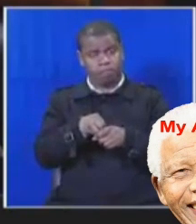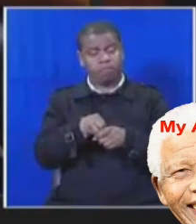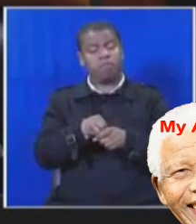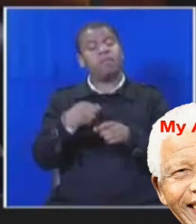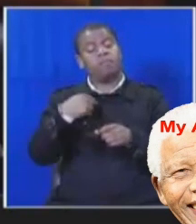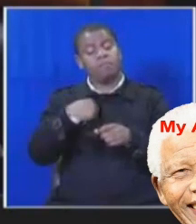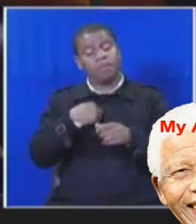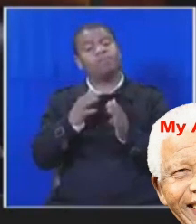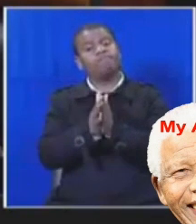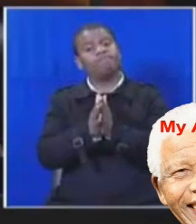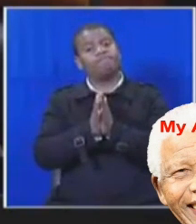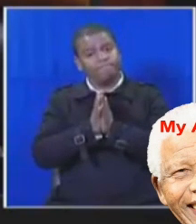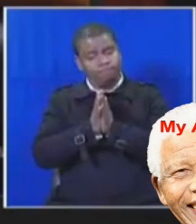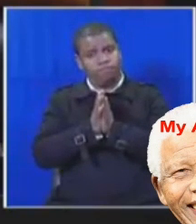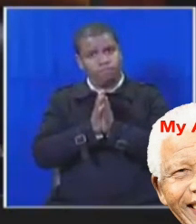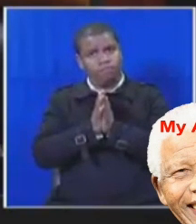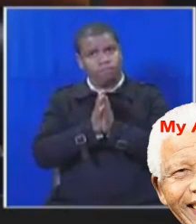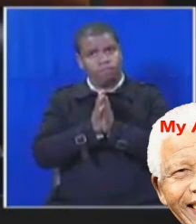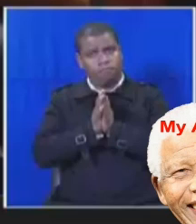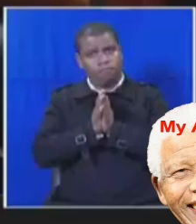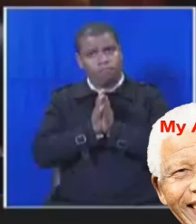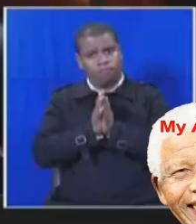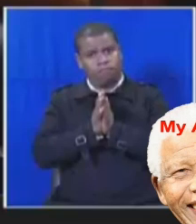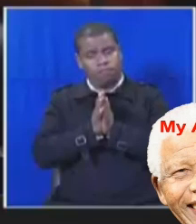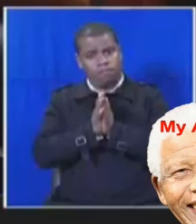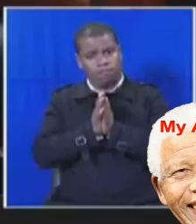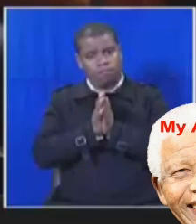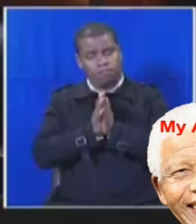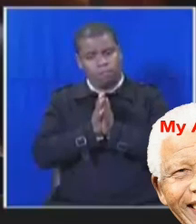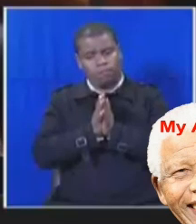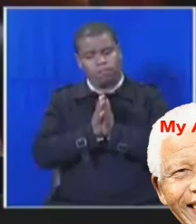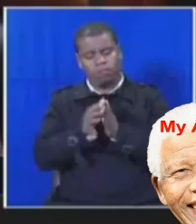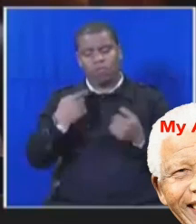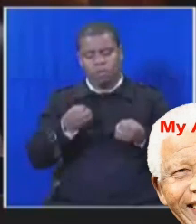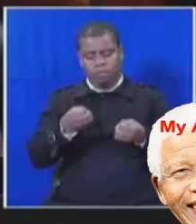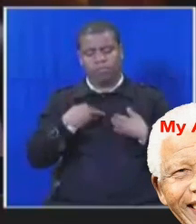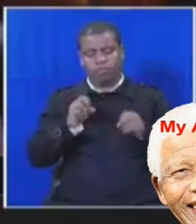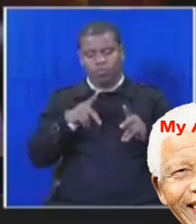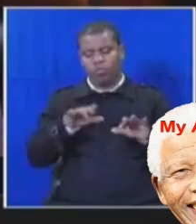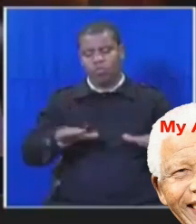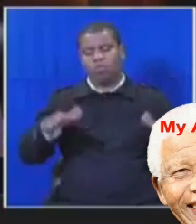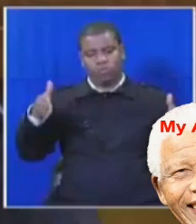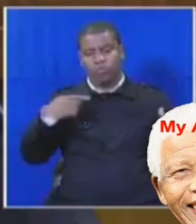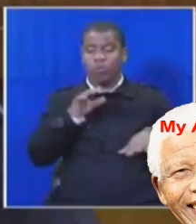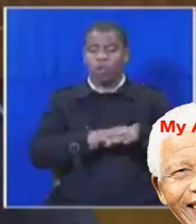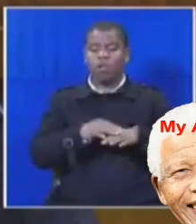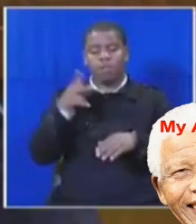that we are allowed as the table to deal with this matter? Can you proceed with your speech? Okay, thank you very much, Honorable